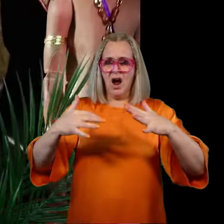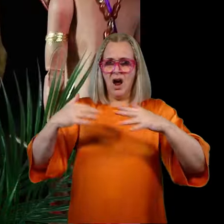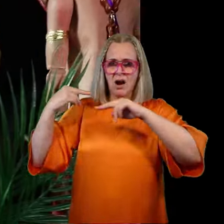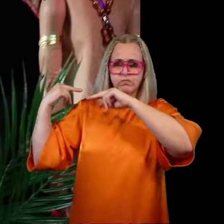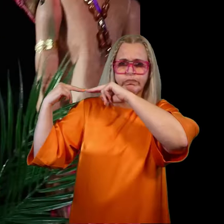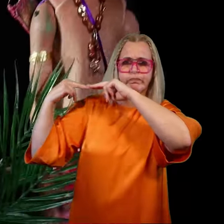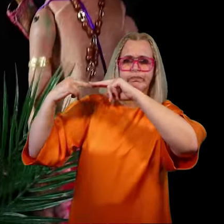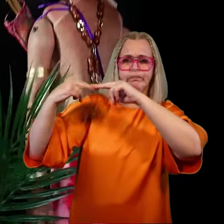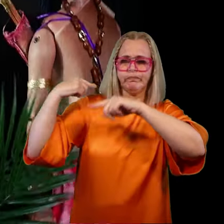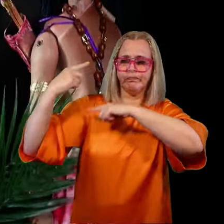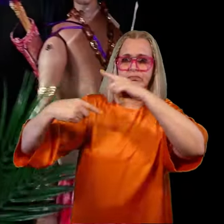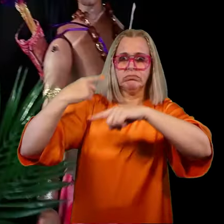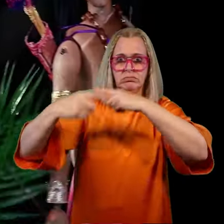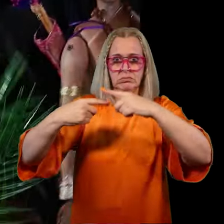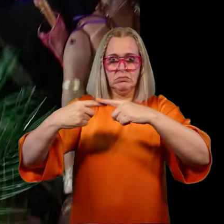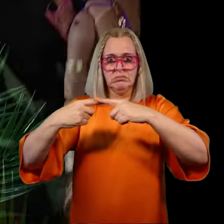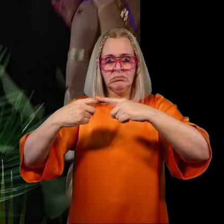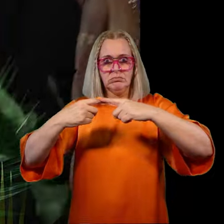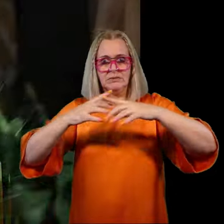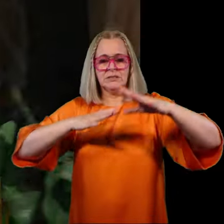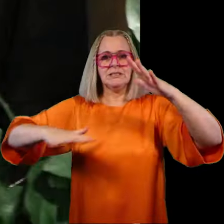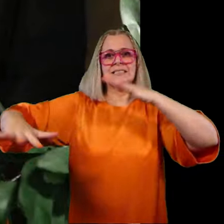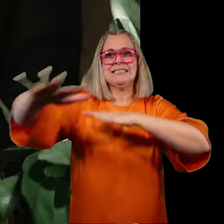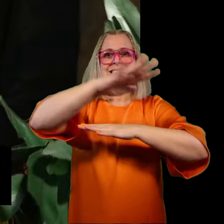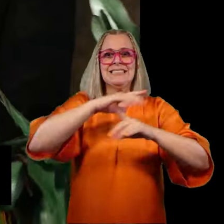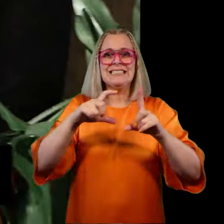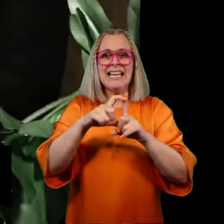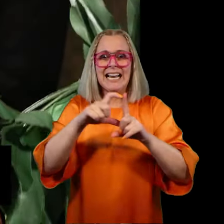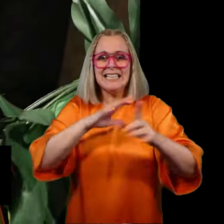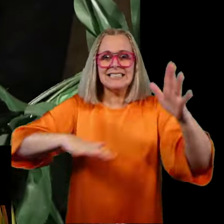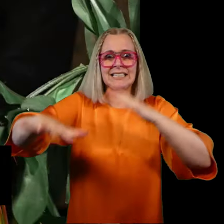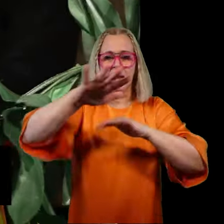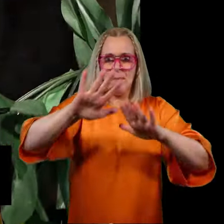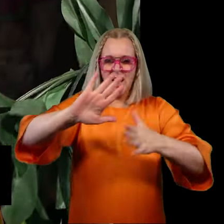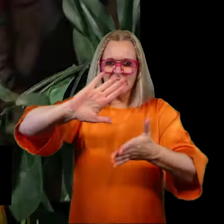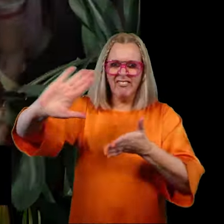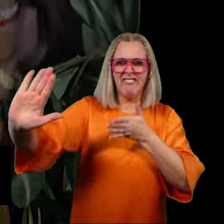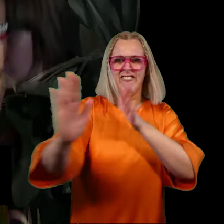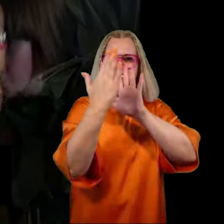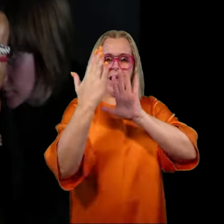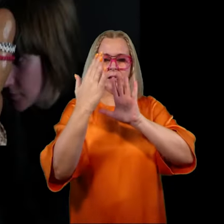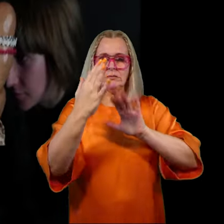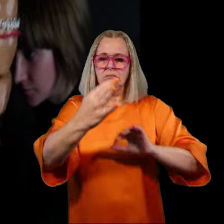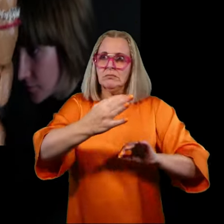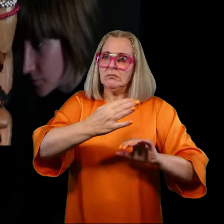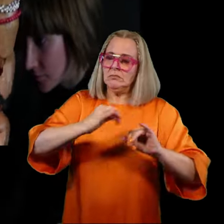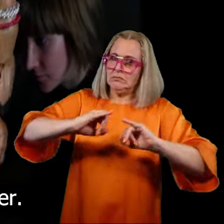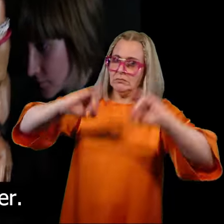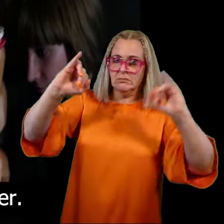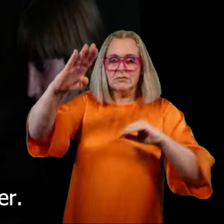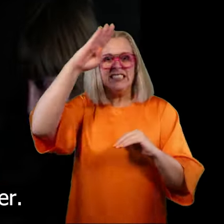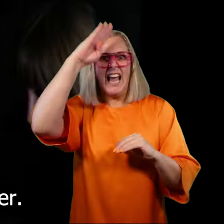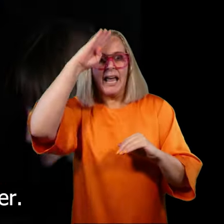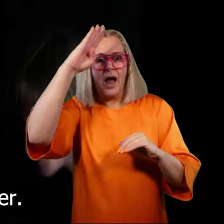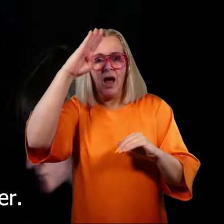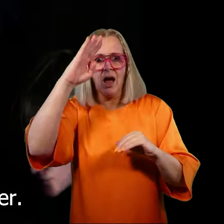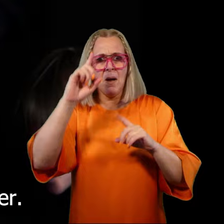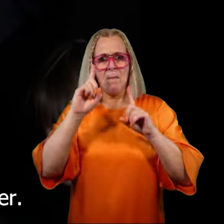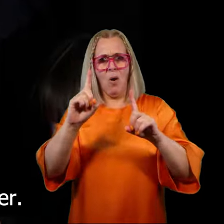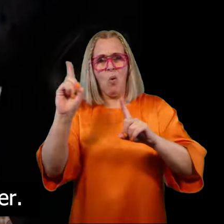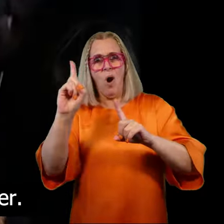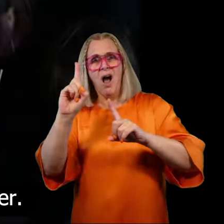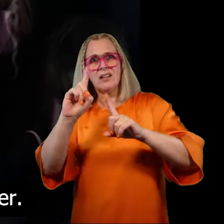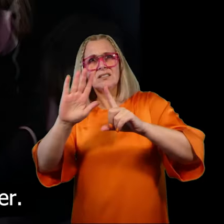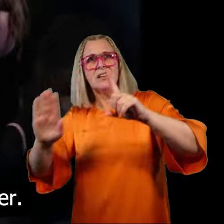Rama, the crown prince of Korsala, descendant of the timeless Sun dynasty, must face